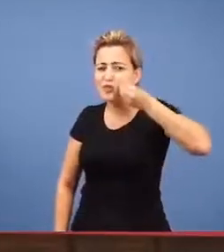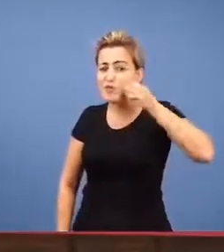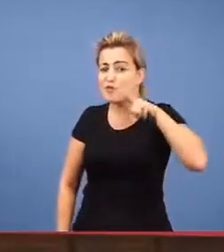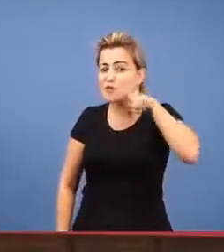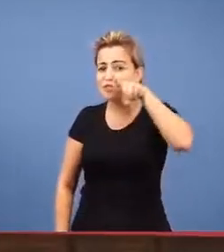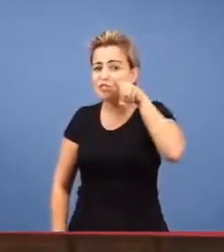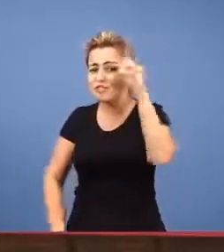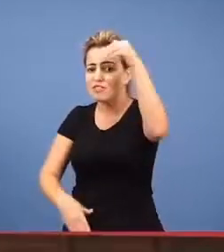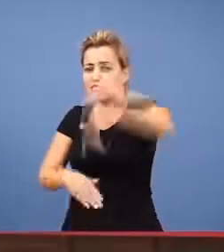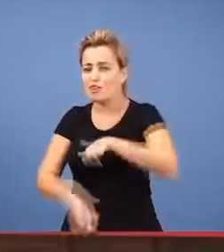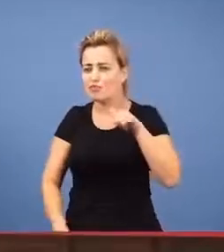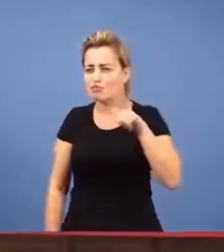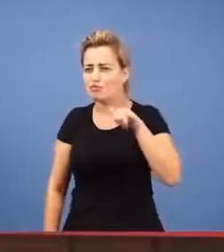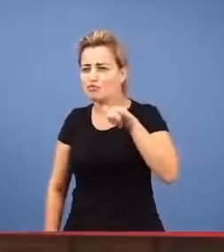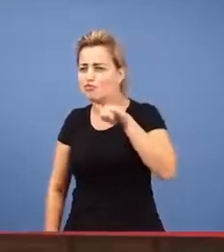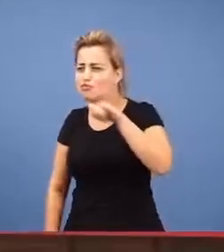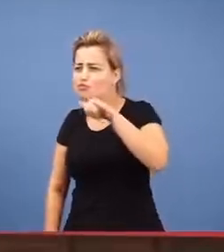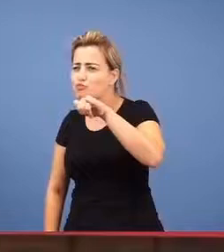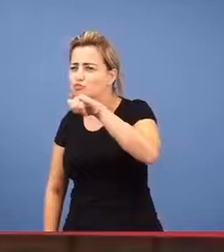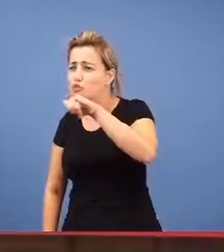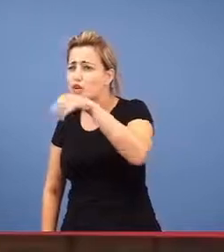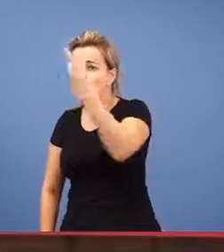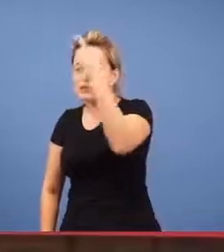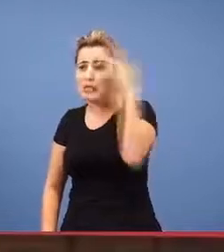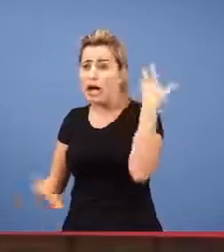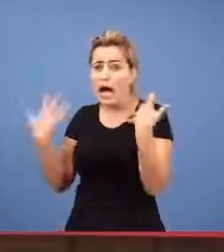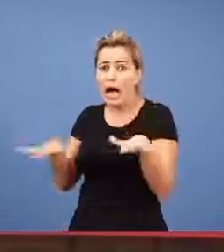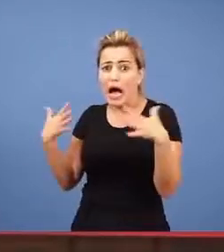than you being in an airplane,